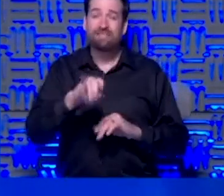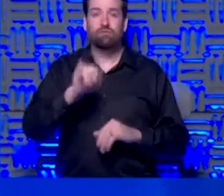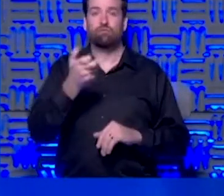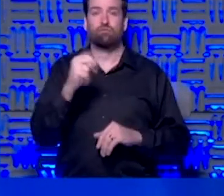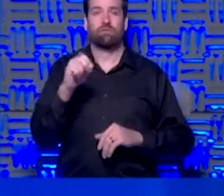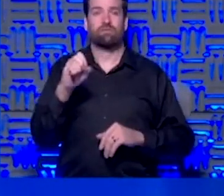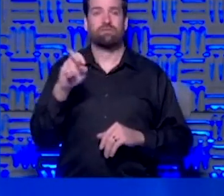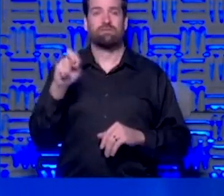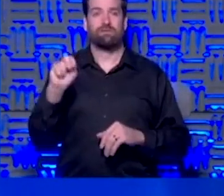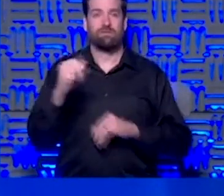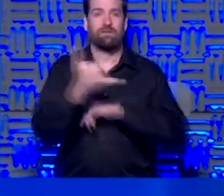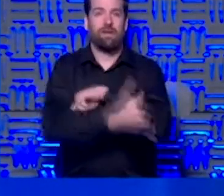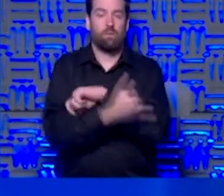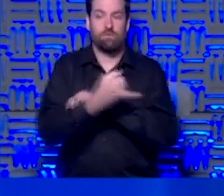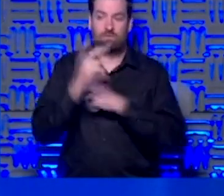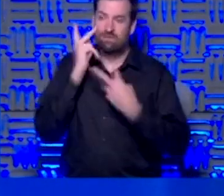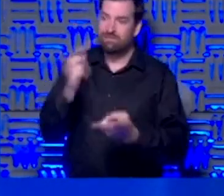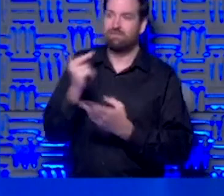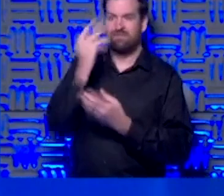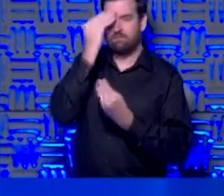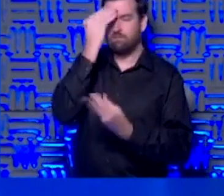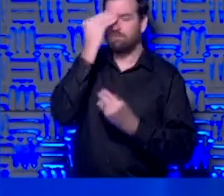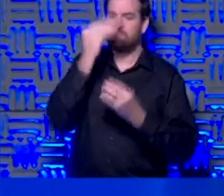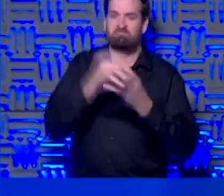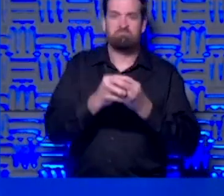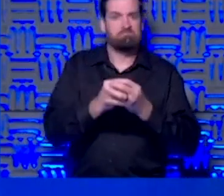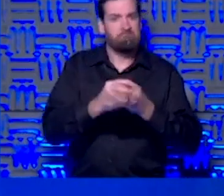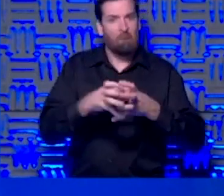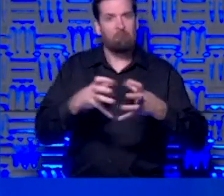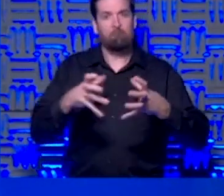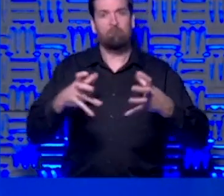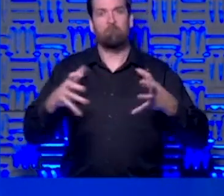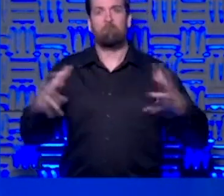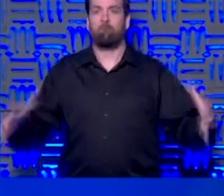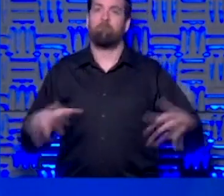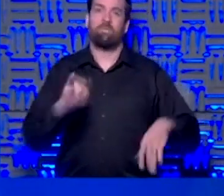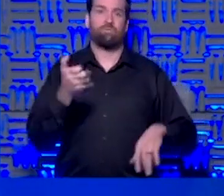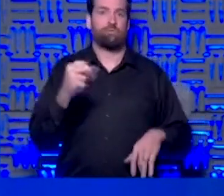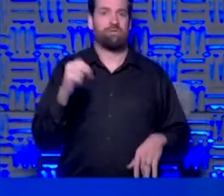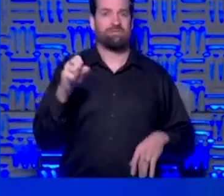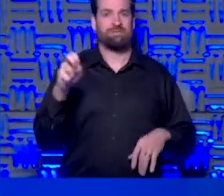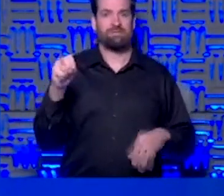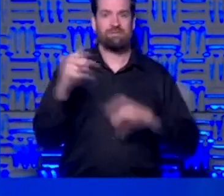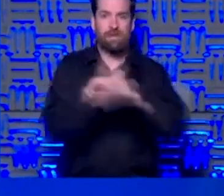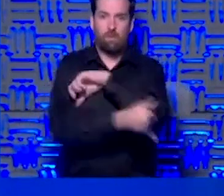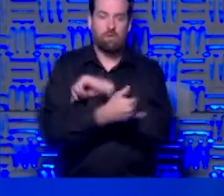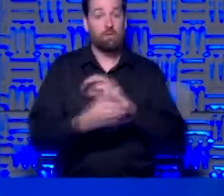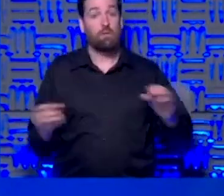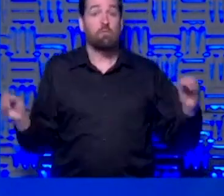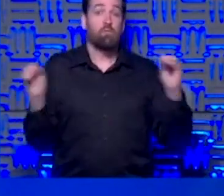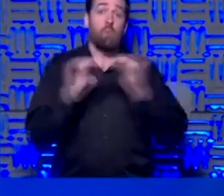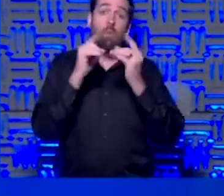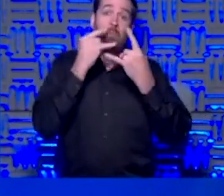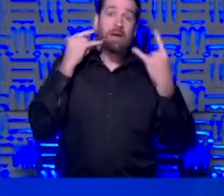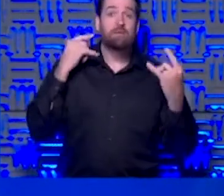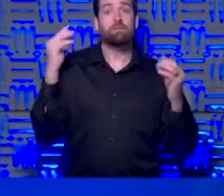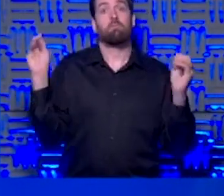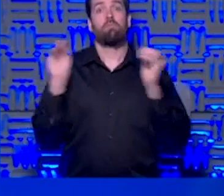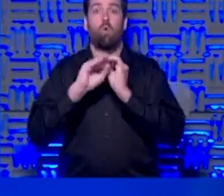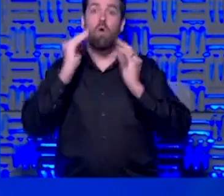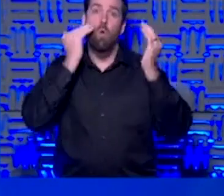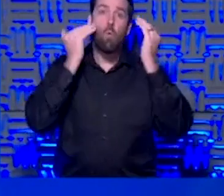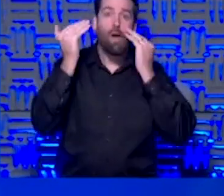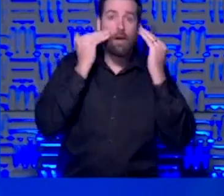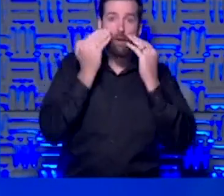County. We saw some data this morning that's still showing exponential growth. Got to hope that more masking and being even more conscious of public